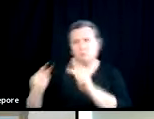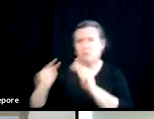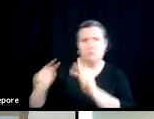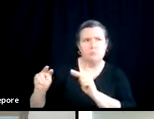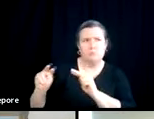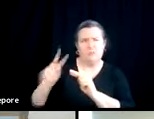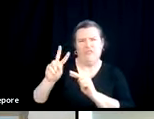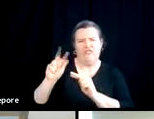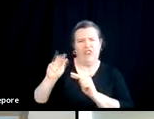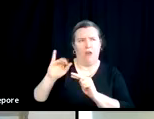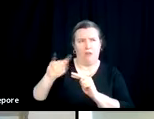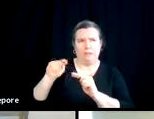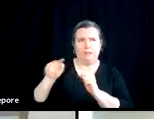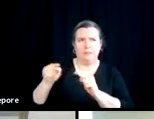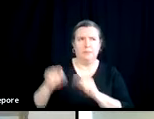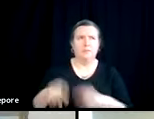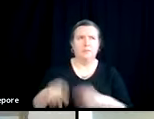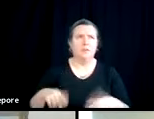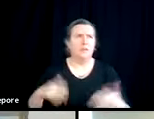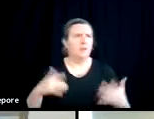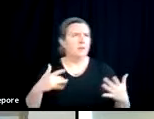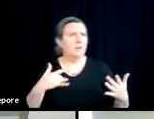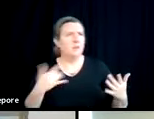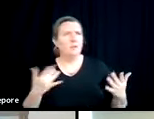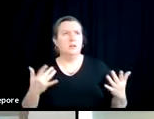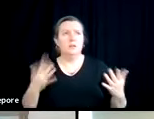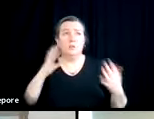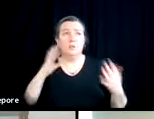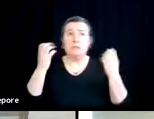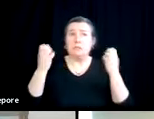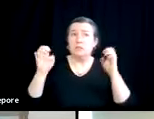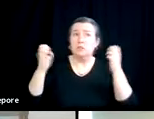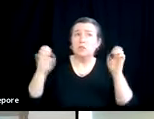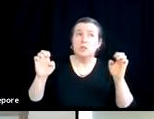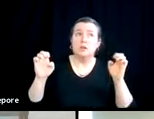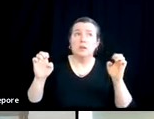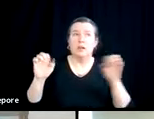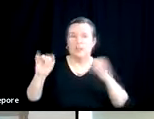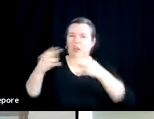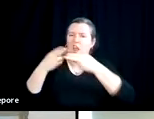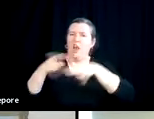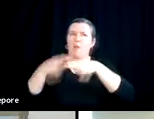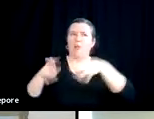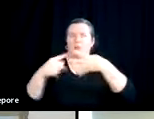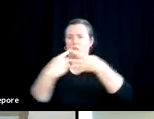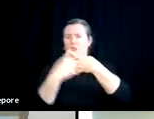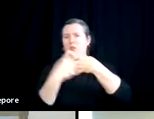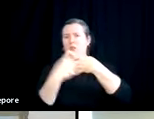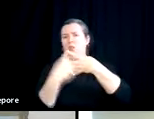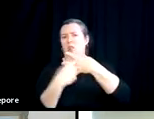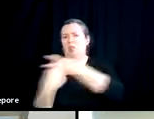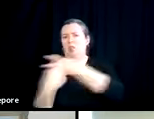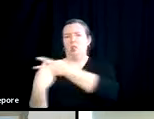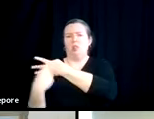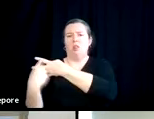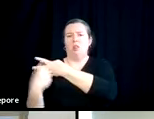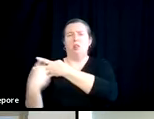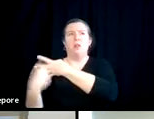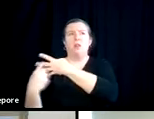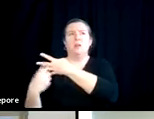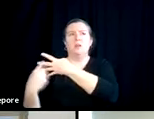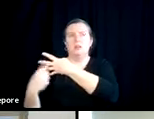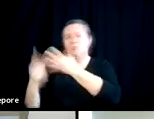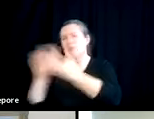long from now. Easter's first weekend of April, so I picked that as something that's 6 or 7 weeks away. So there's no magic to that